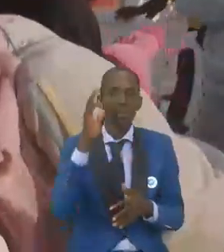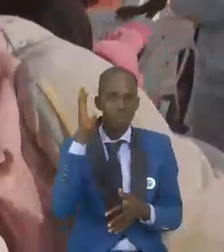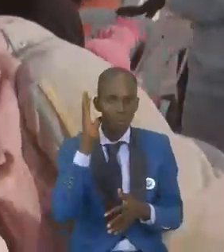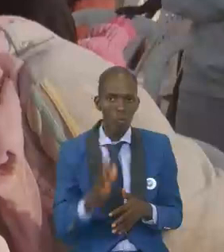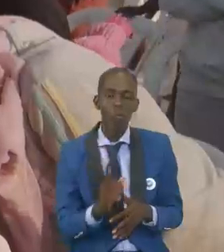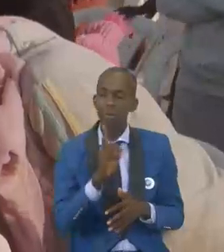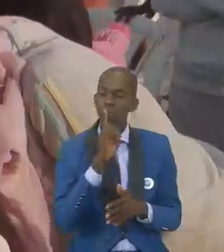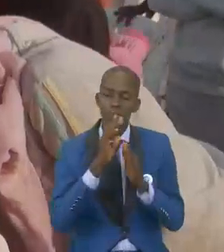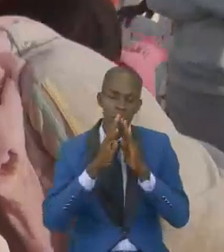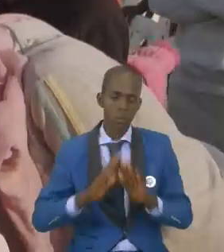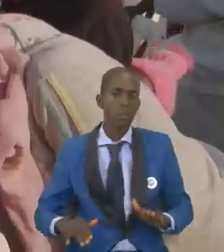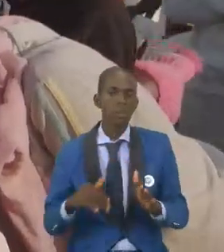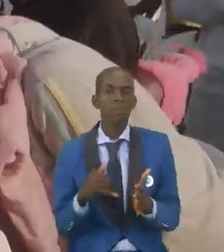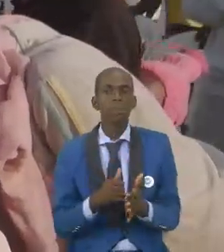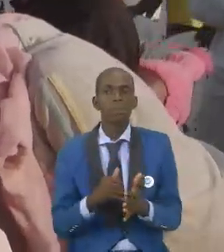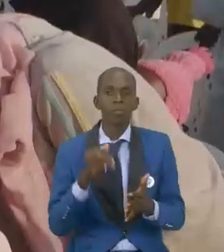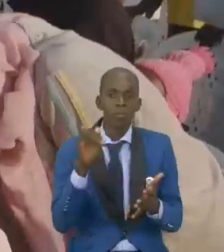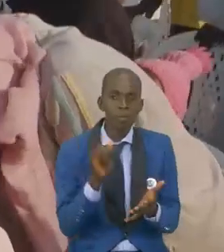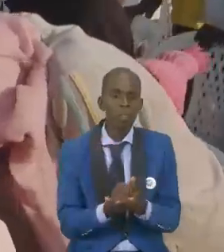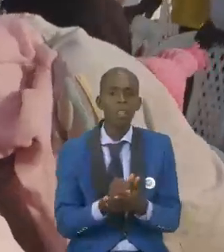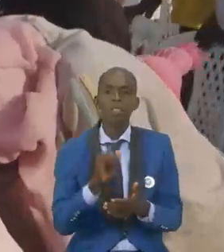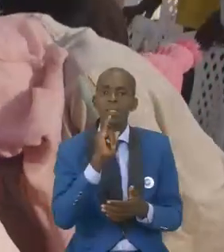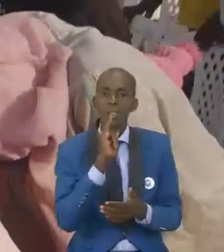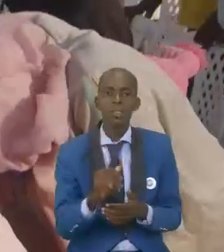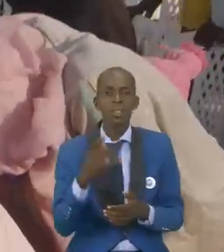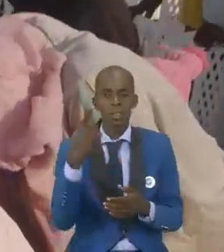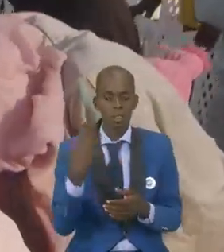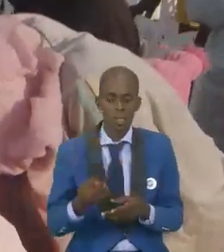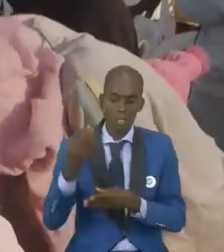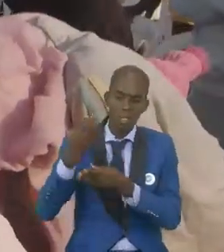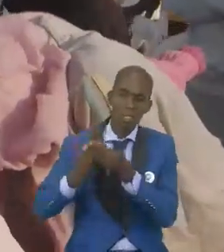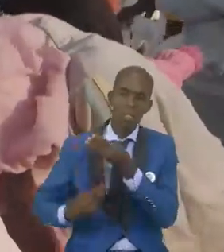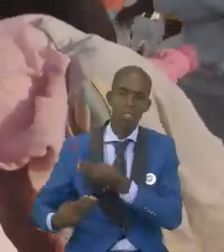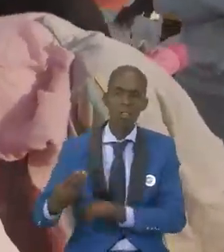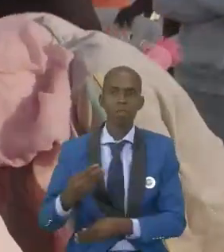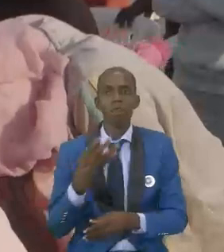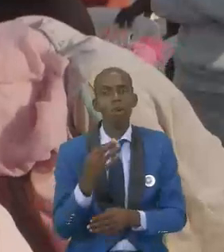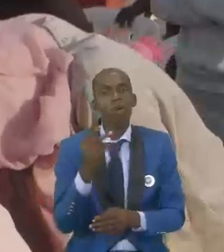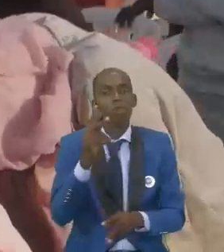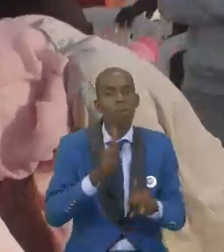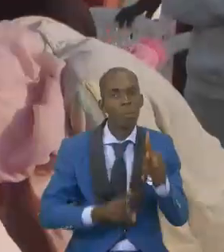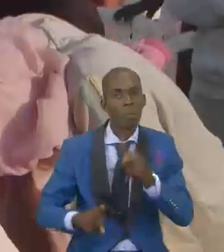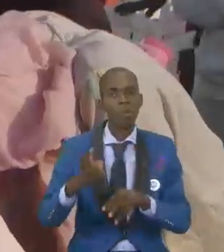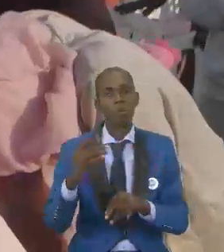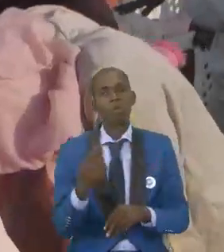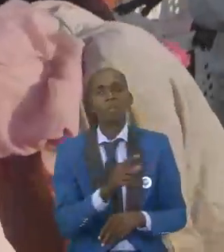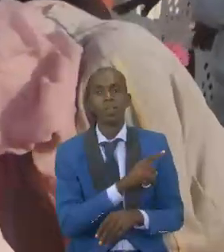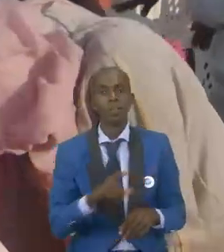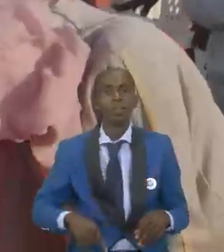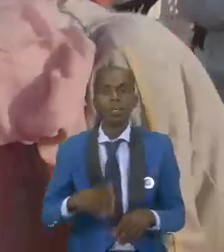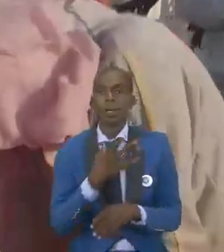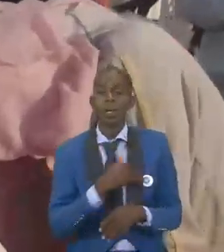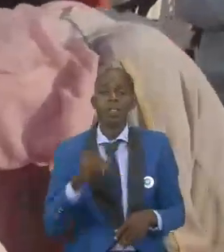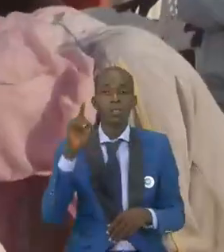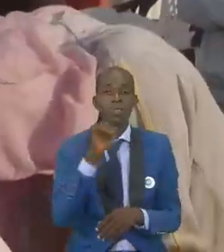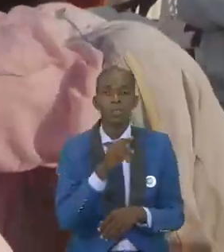silence. That is the heritage of the people of the Lord, and therefore your